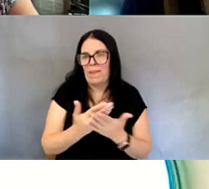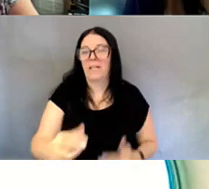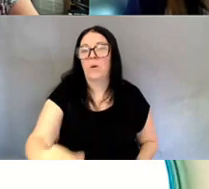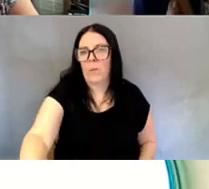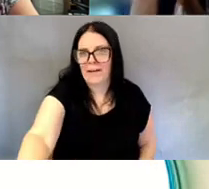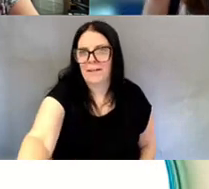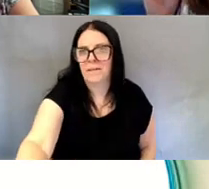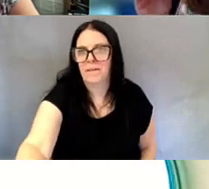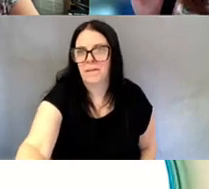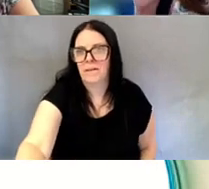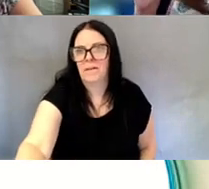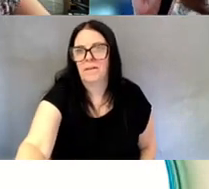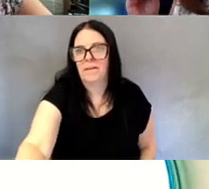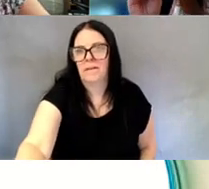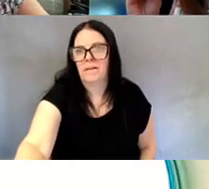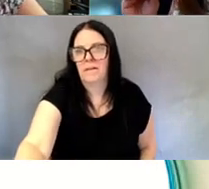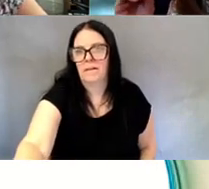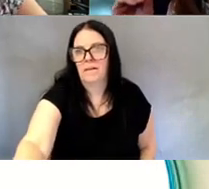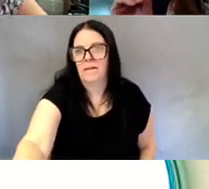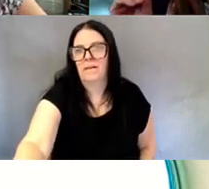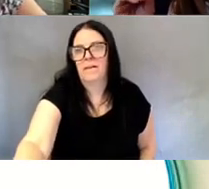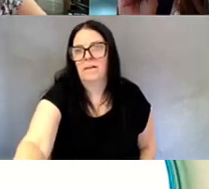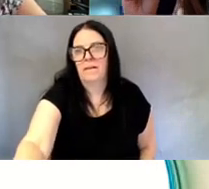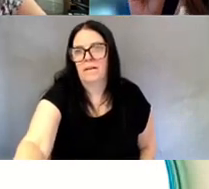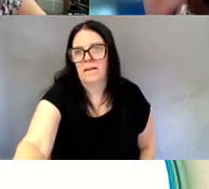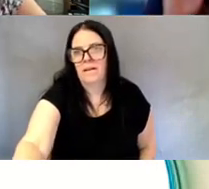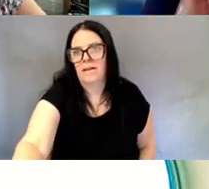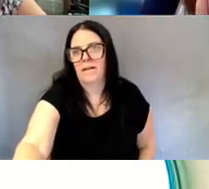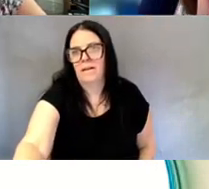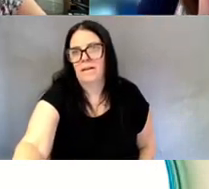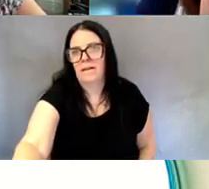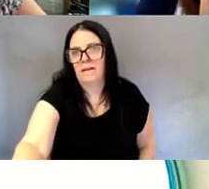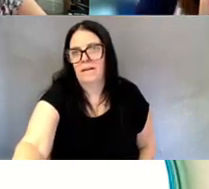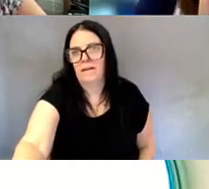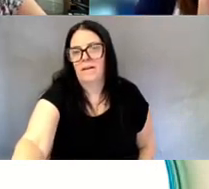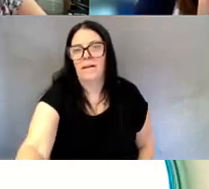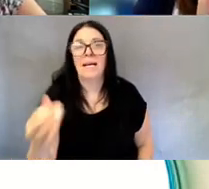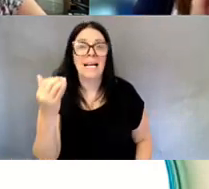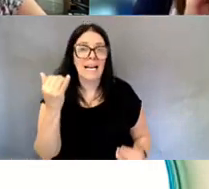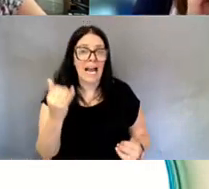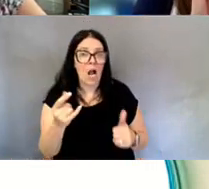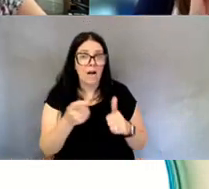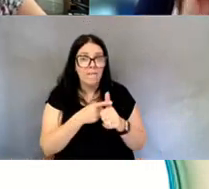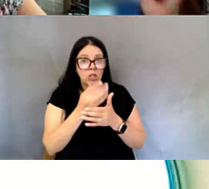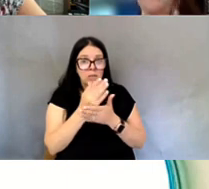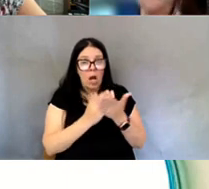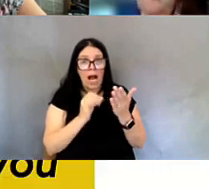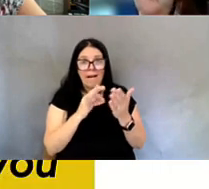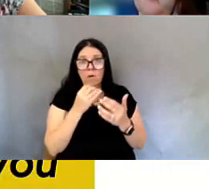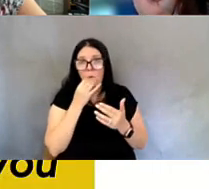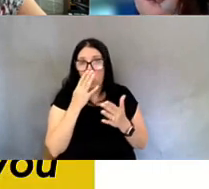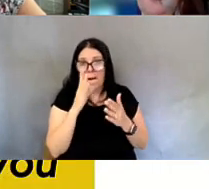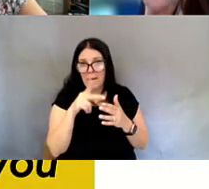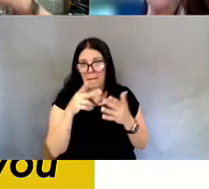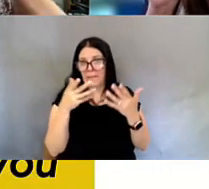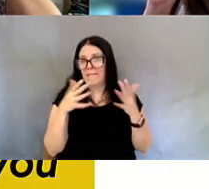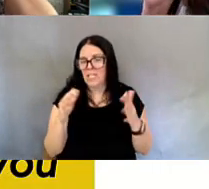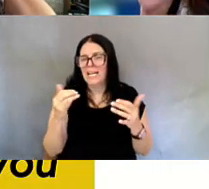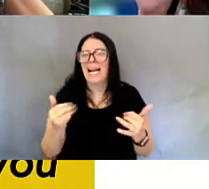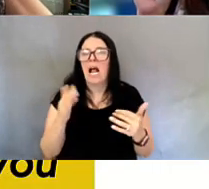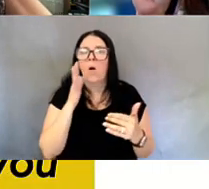Okay, so now we had the first part of the warm-up. I'd like to go to the next slide where we're going to fine-tune